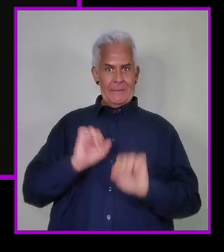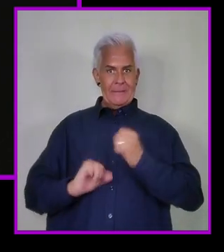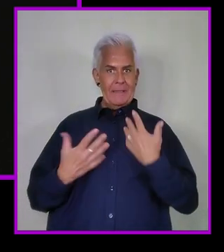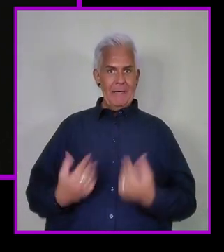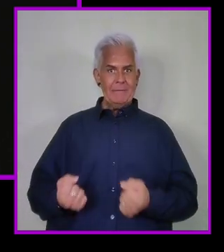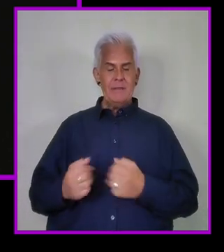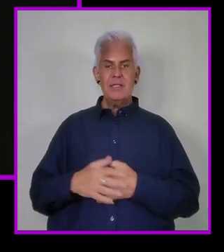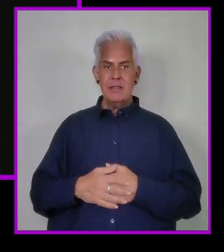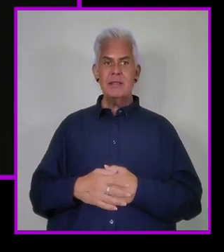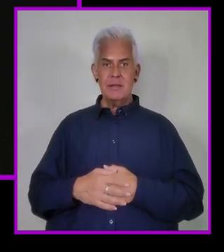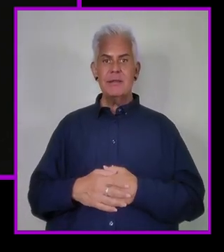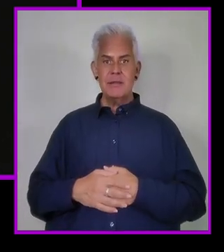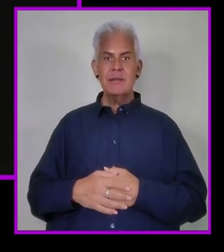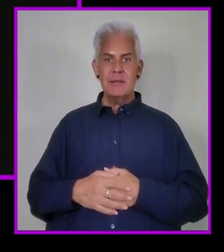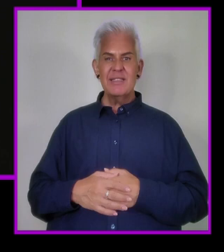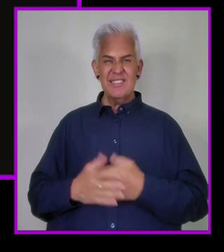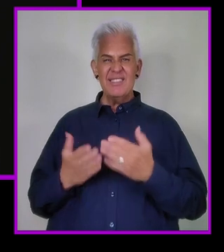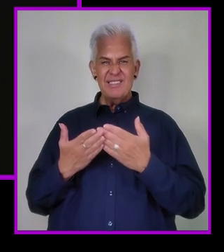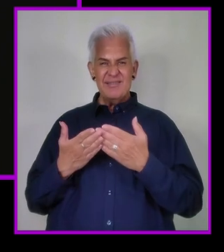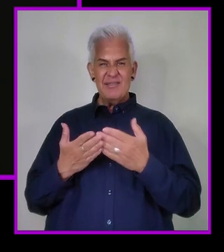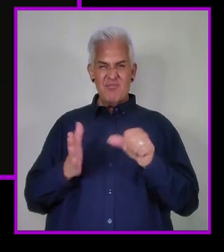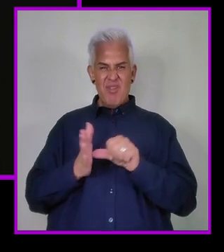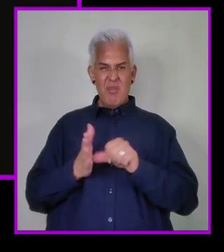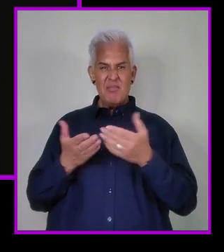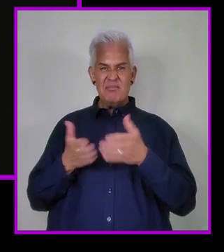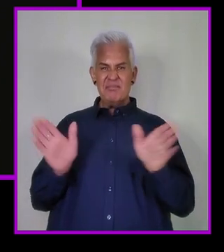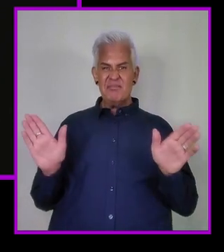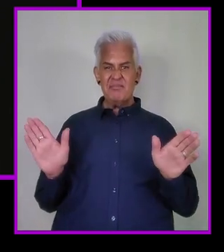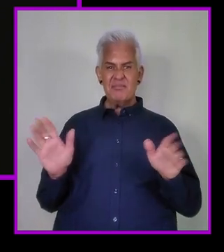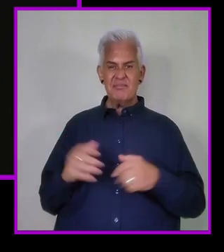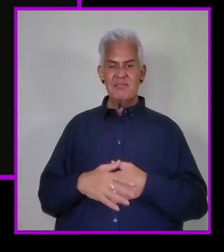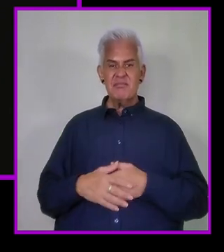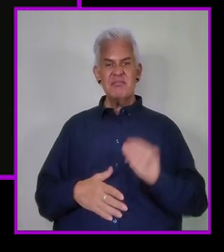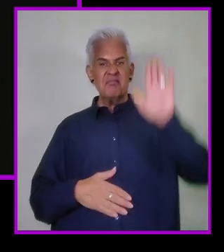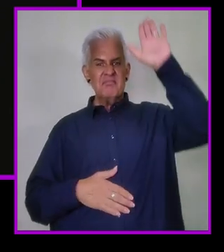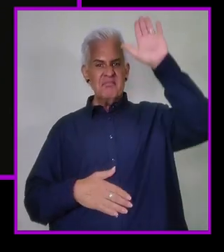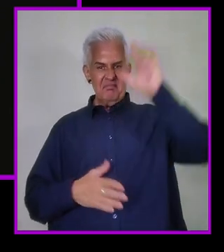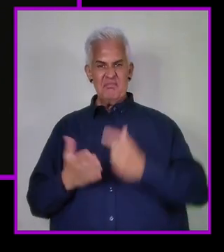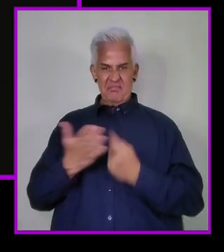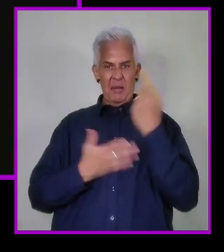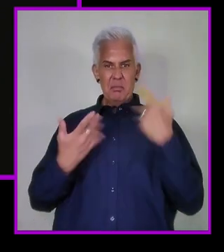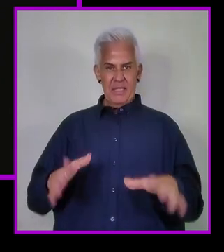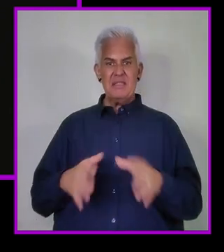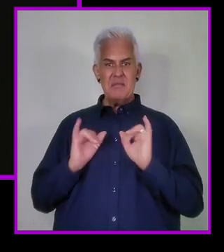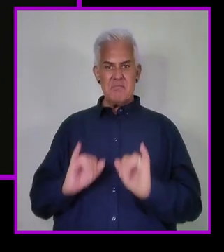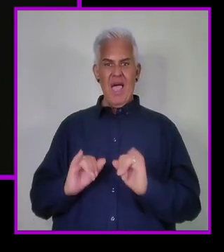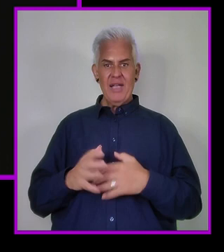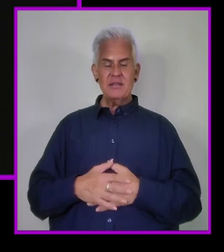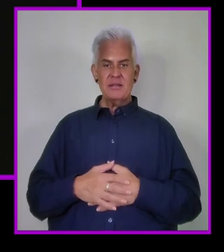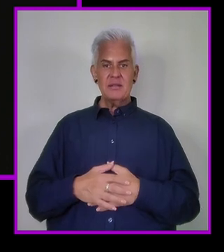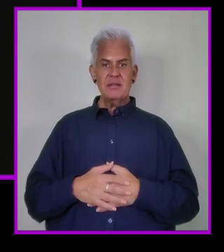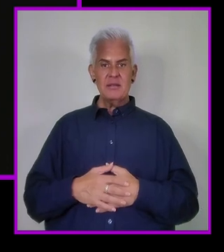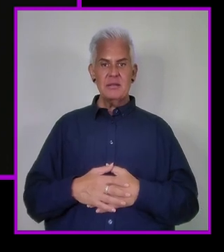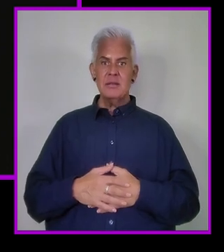You know, I think that's an industry-wide thing about actually being able to say, this bad thing has happened to me. But I think